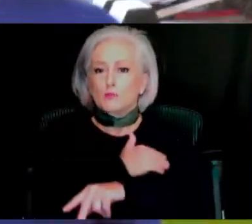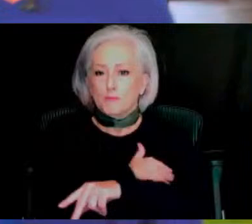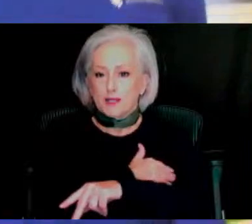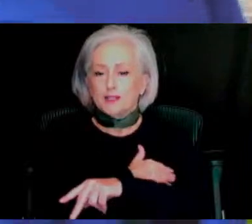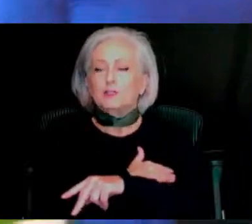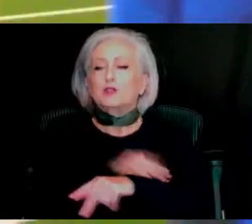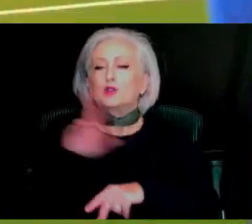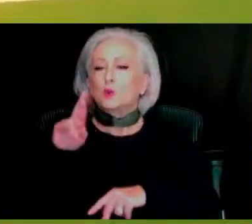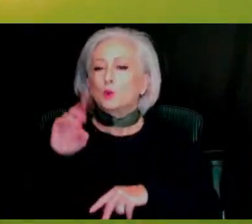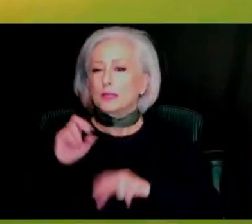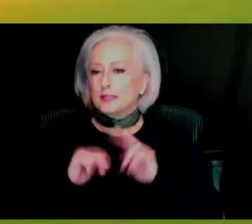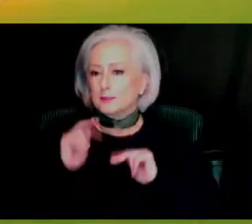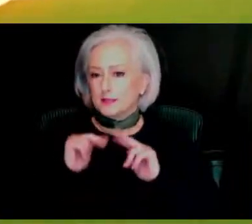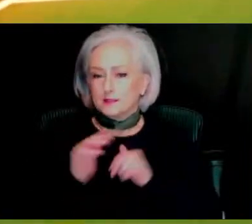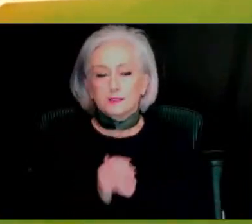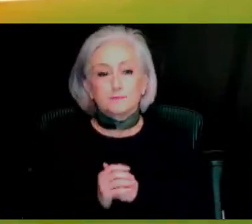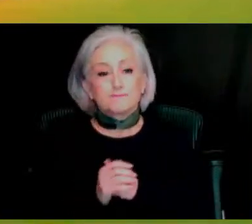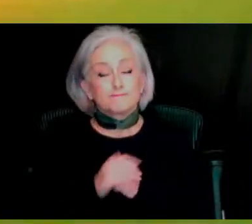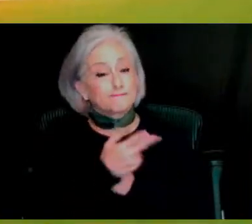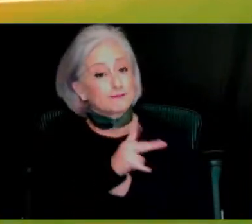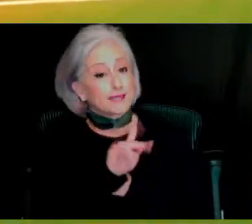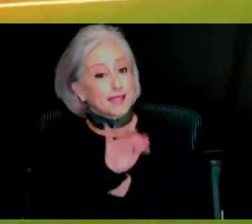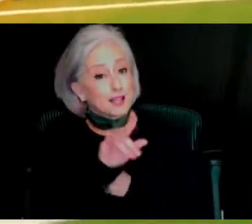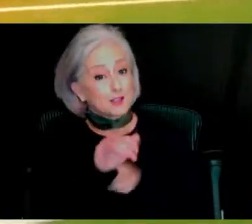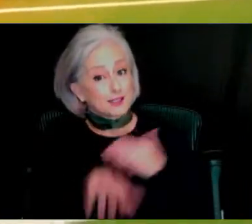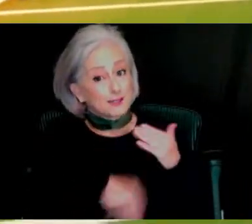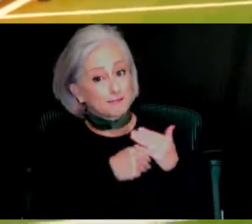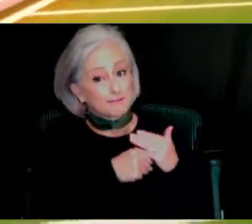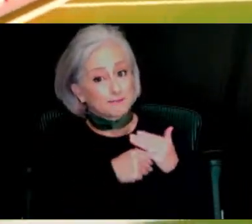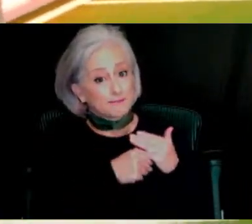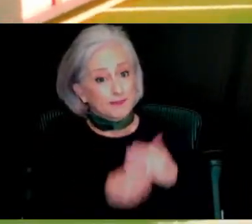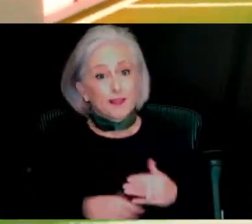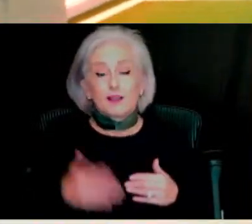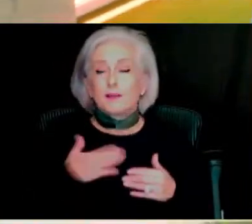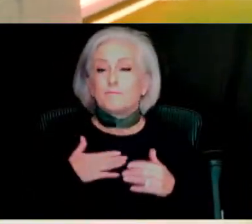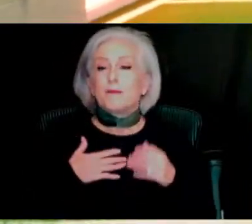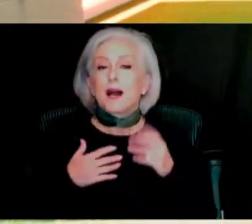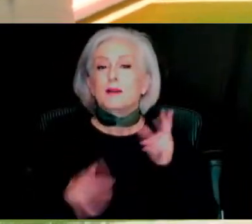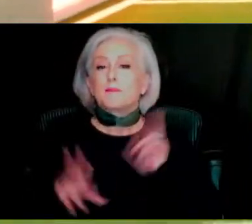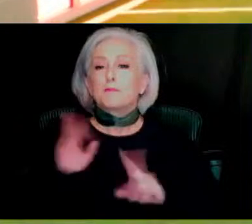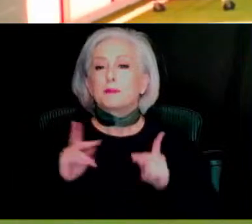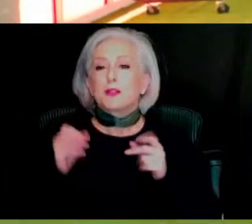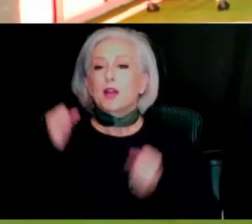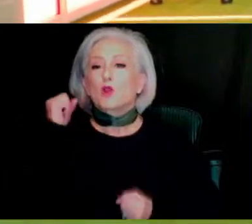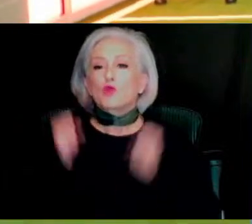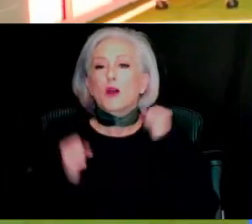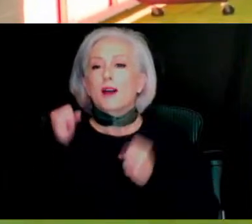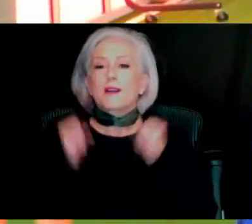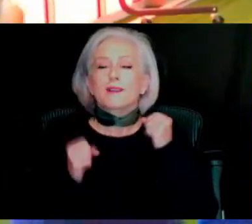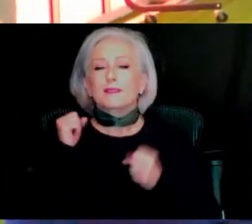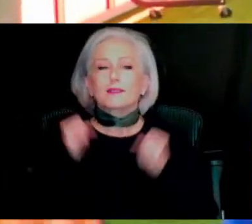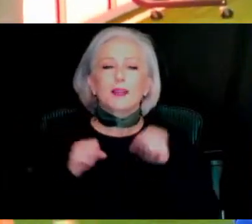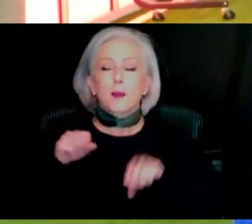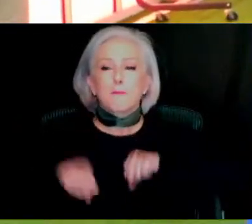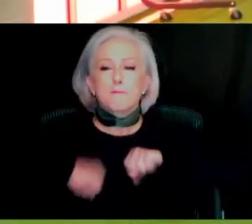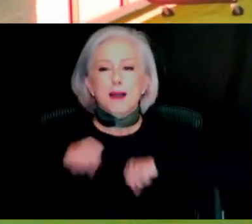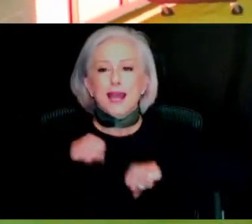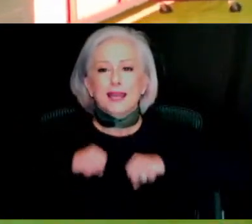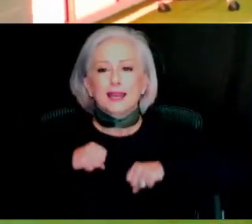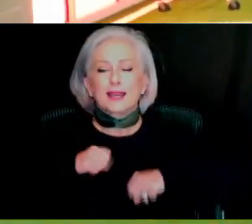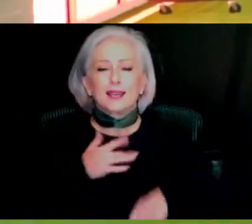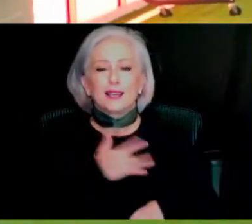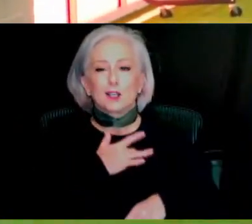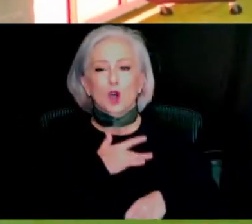anything to add to that? The only thing that I tell my runners and bikers and my cardio lovers that like to do endurance